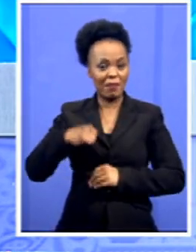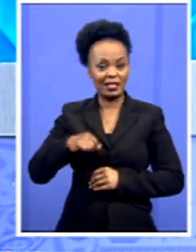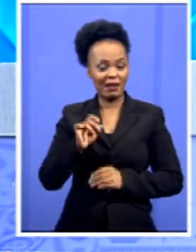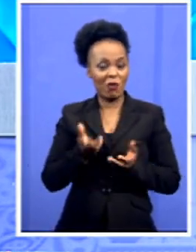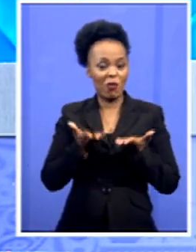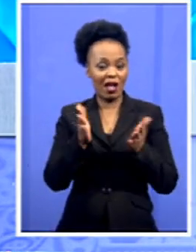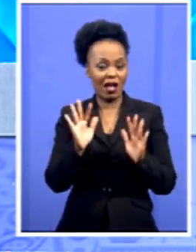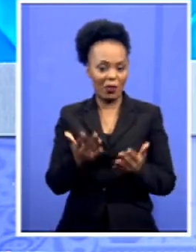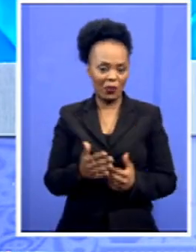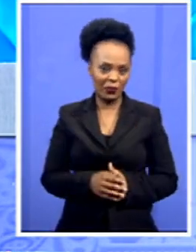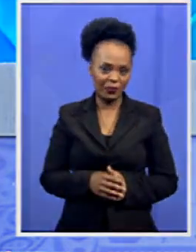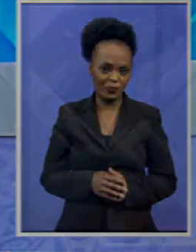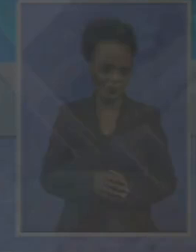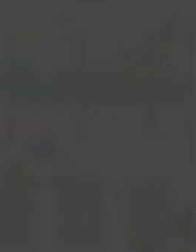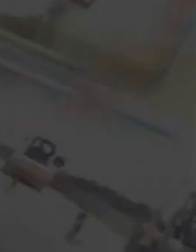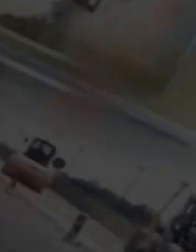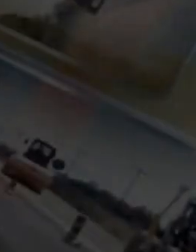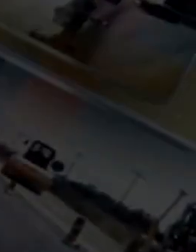to say.